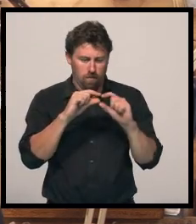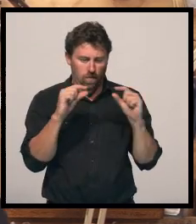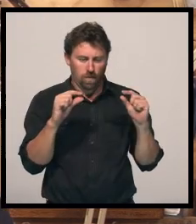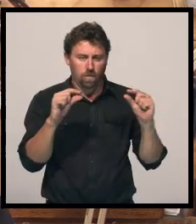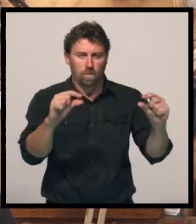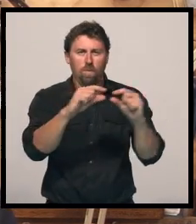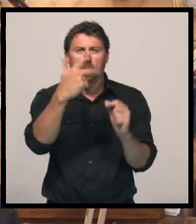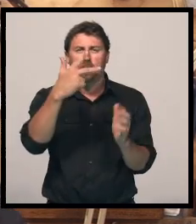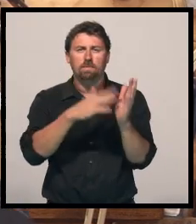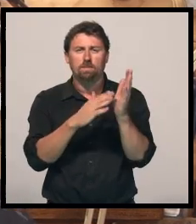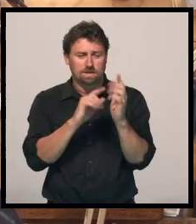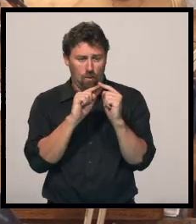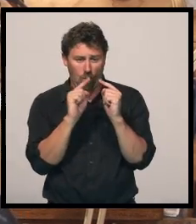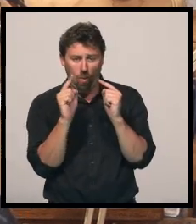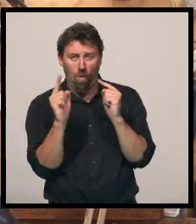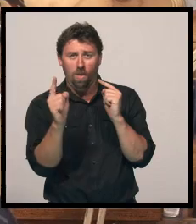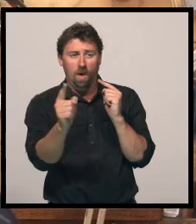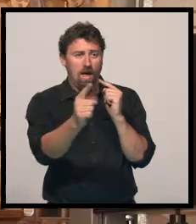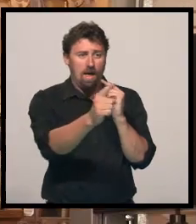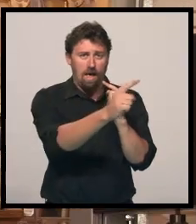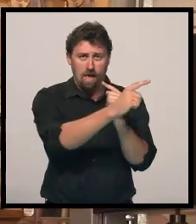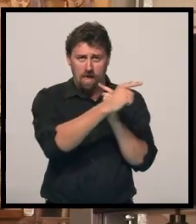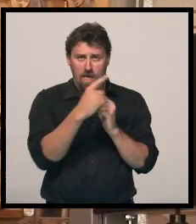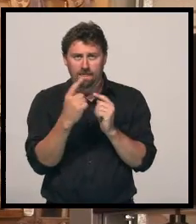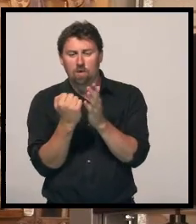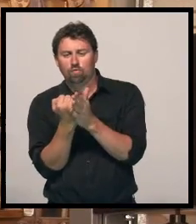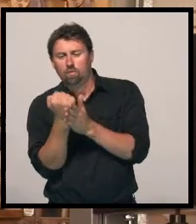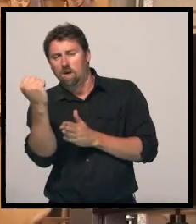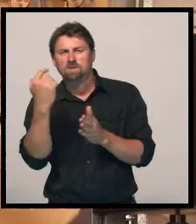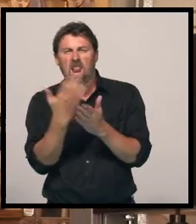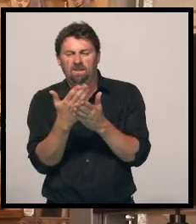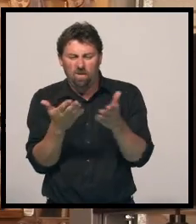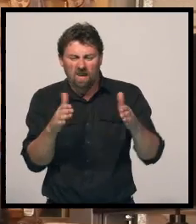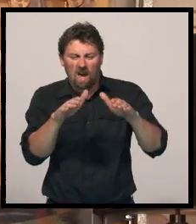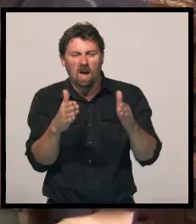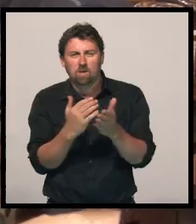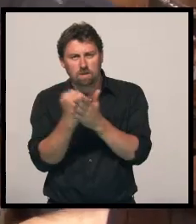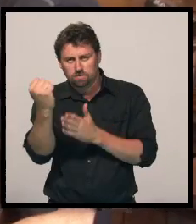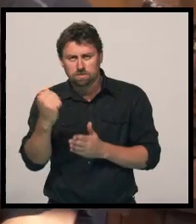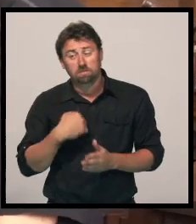way around the box, and then we'll router the waste out. So I'll just pop over to the saw, be back in a tick.